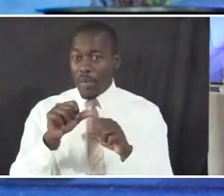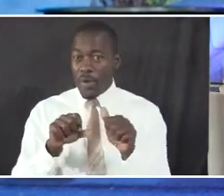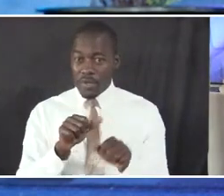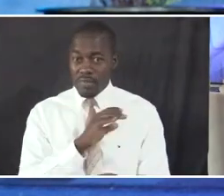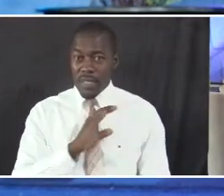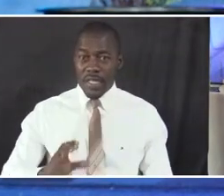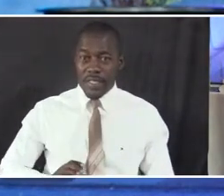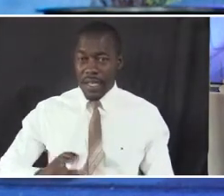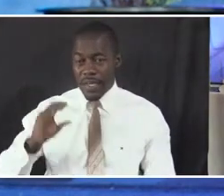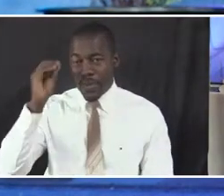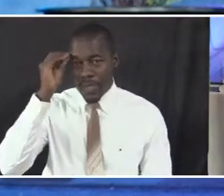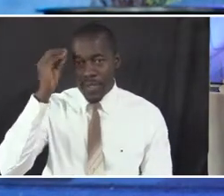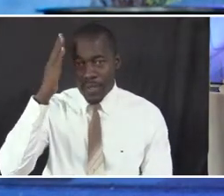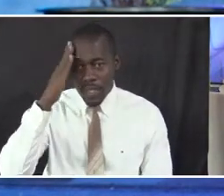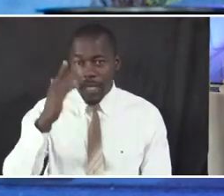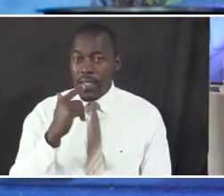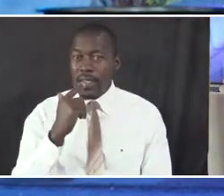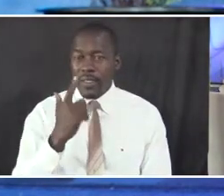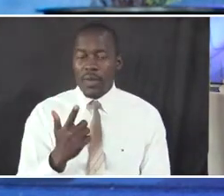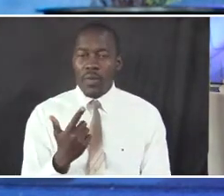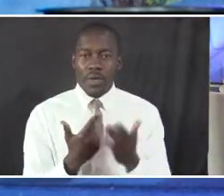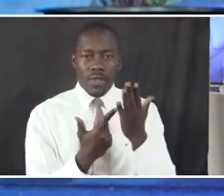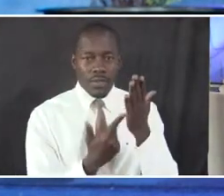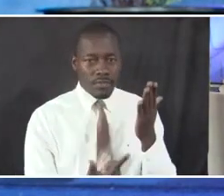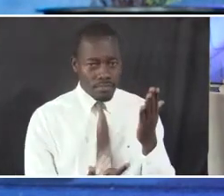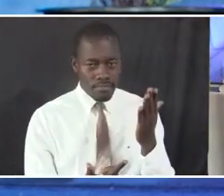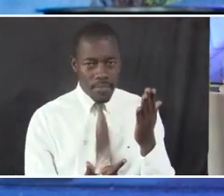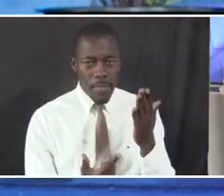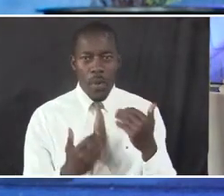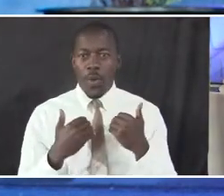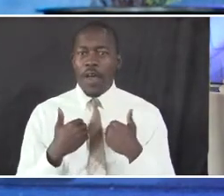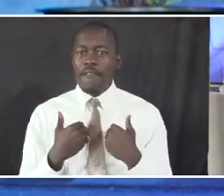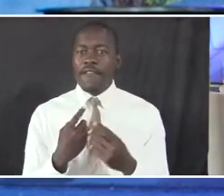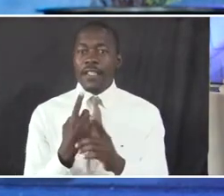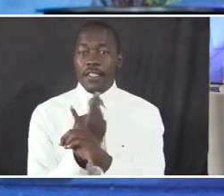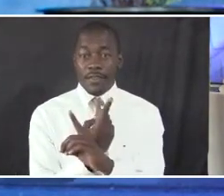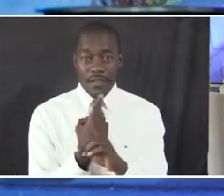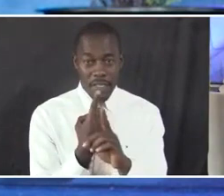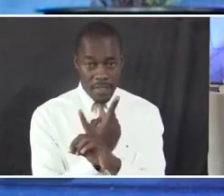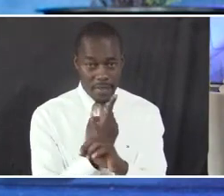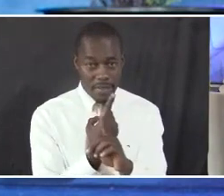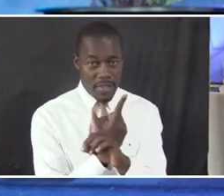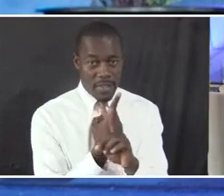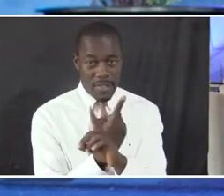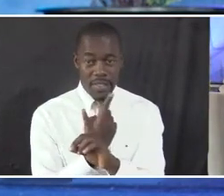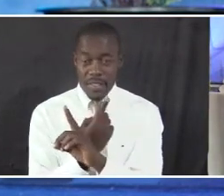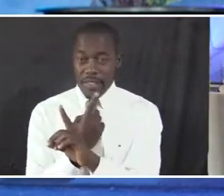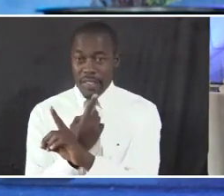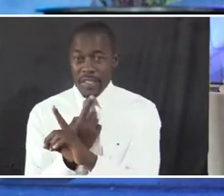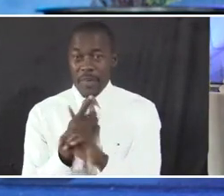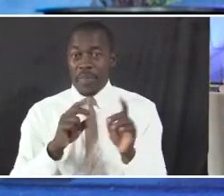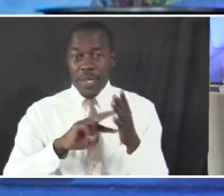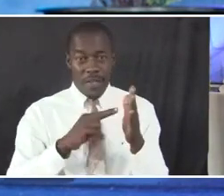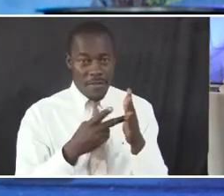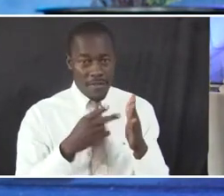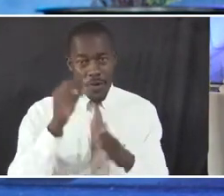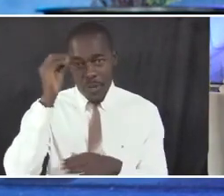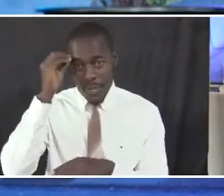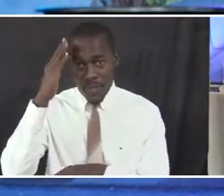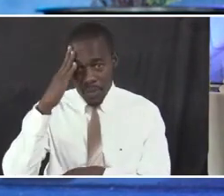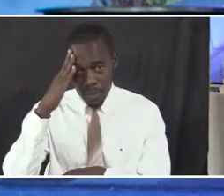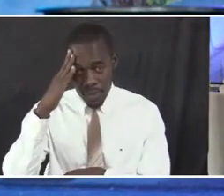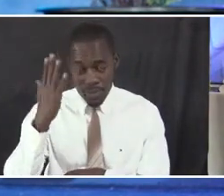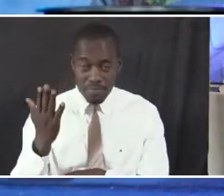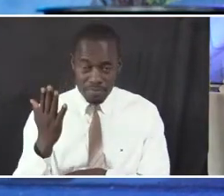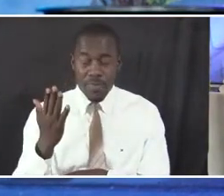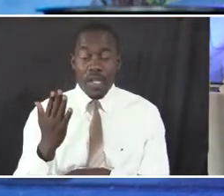education, we are saying that we have different philosophies of education, the purpose of education,